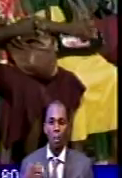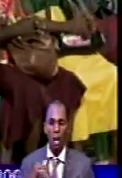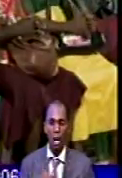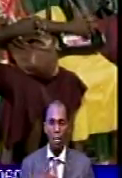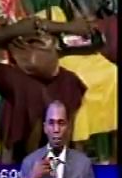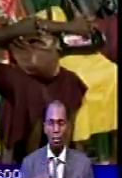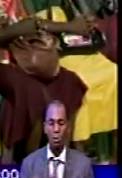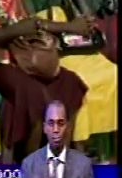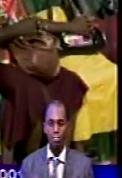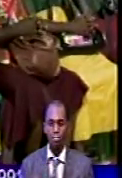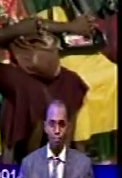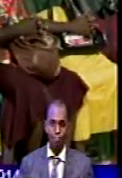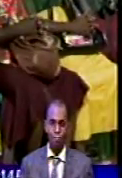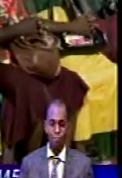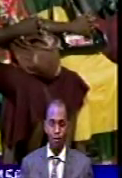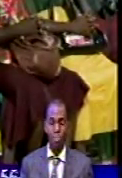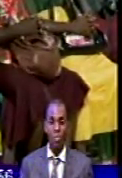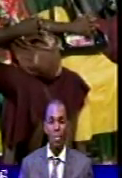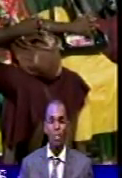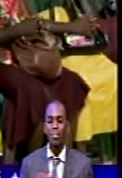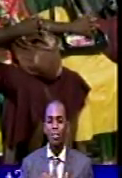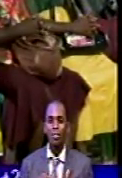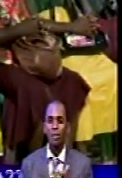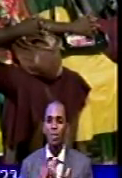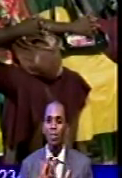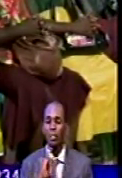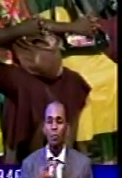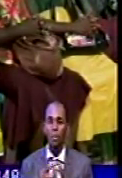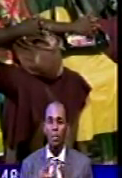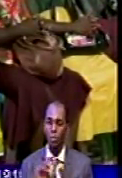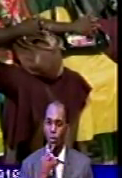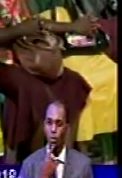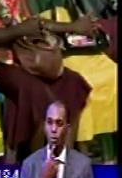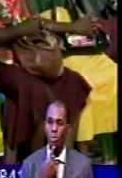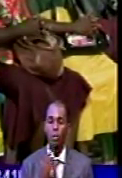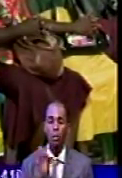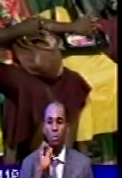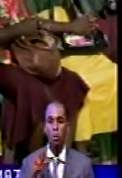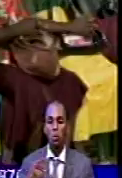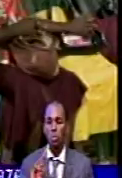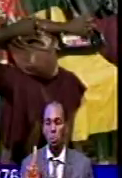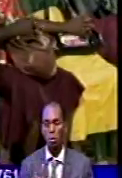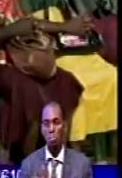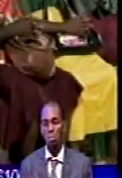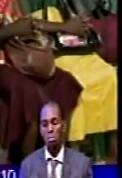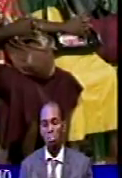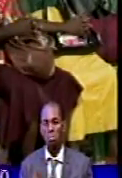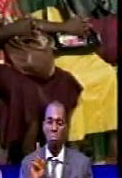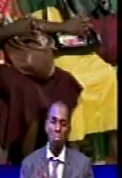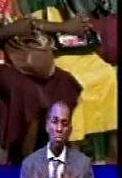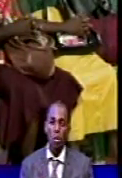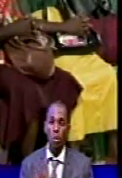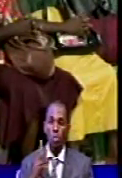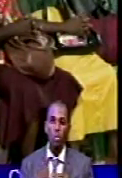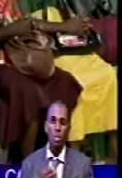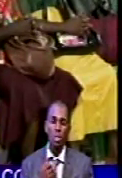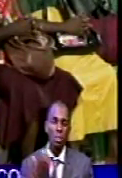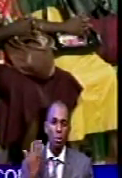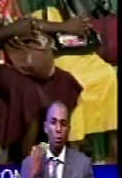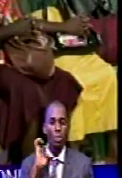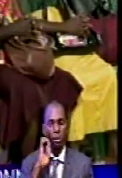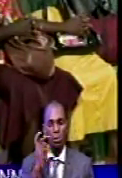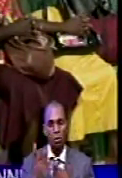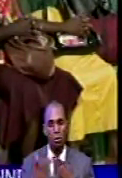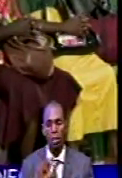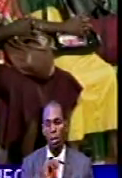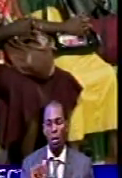she's menstruating. However, she never knew God had healed her during the Signs and Wonders